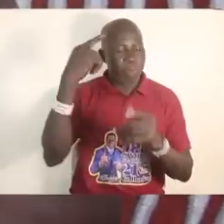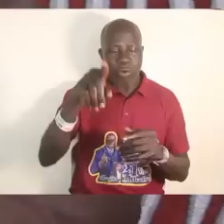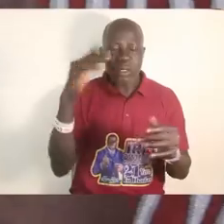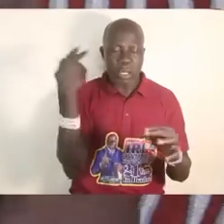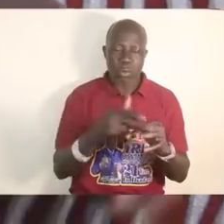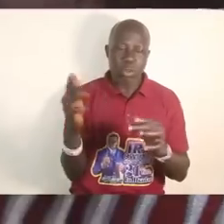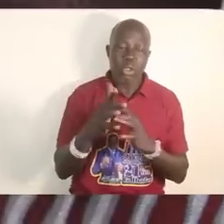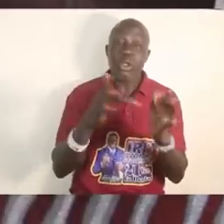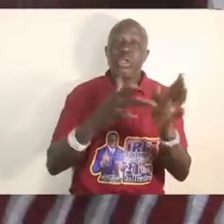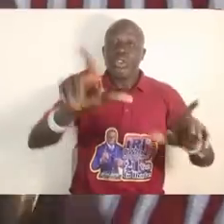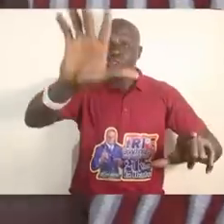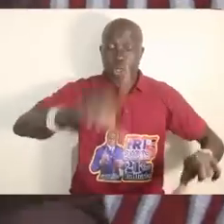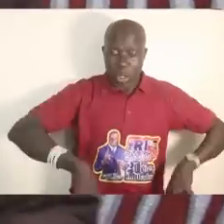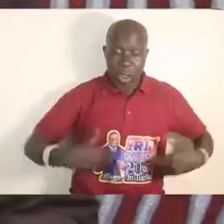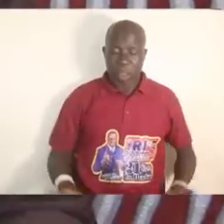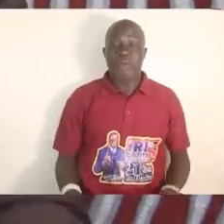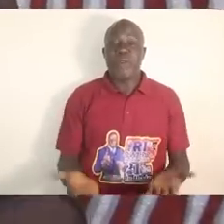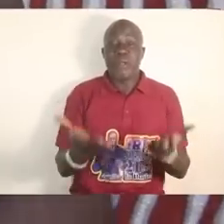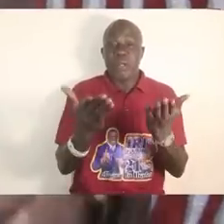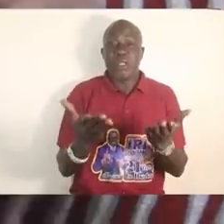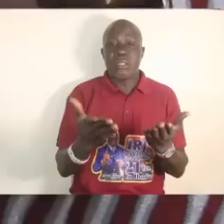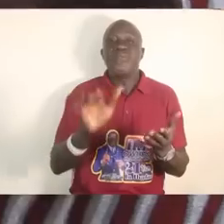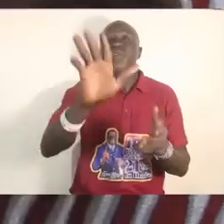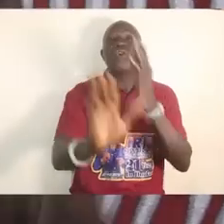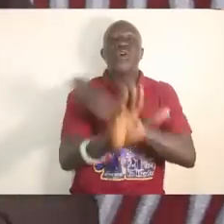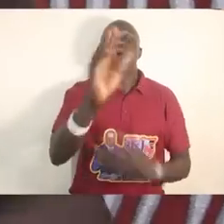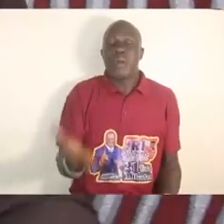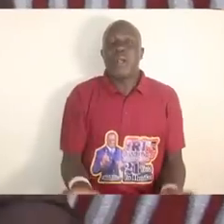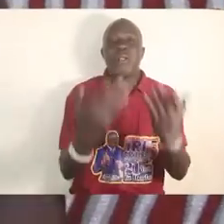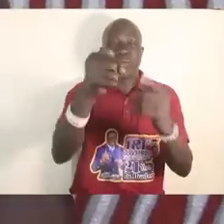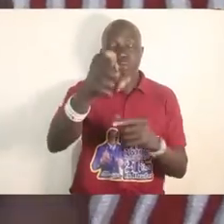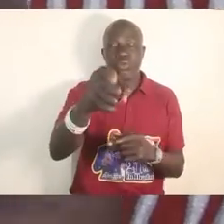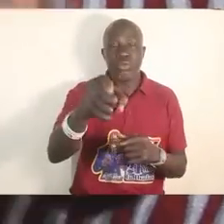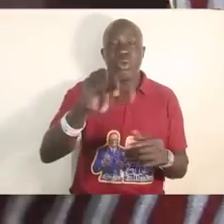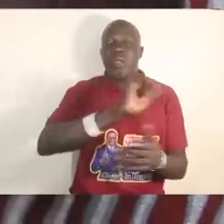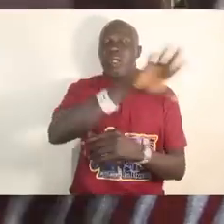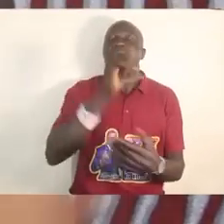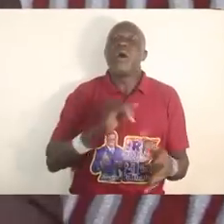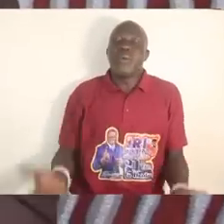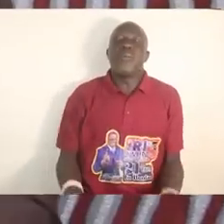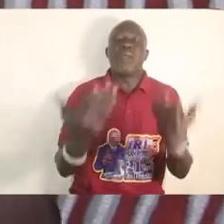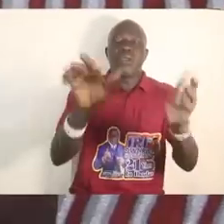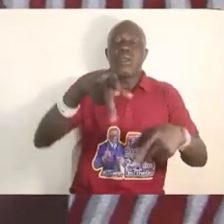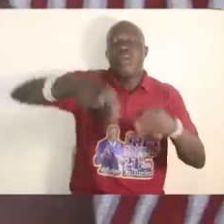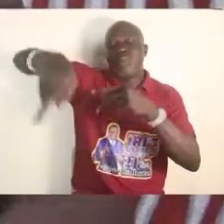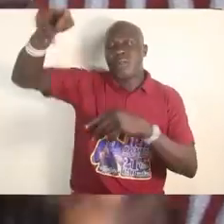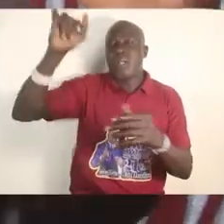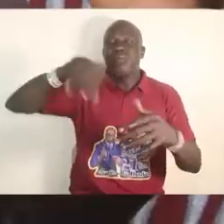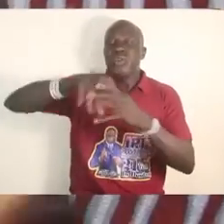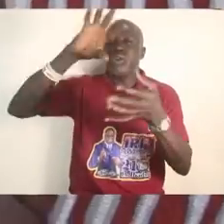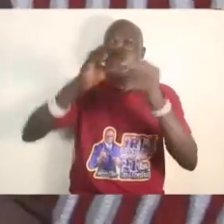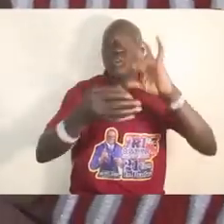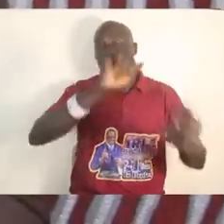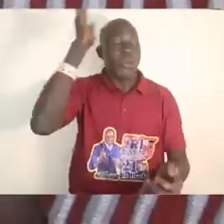In Jesus. I hear man today. Amen. I know I did the phone. Amen. I'll be a year. Amen. It's a